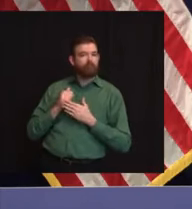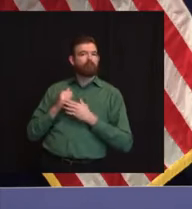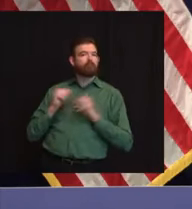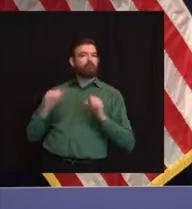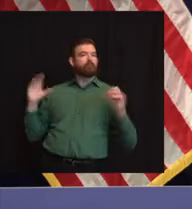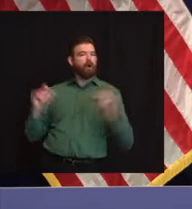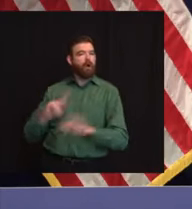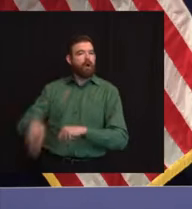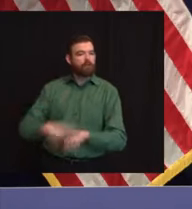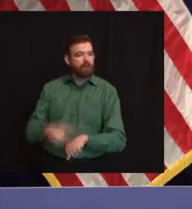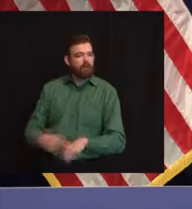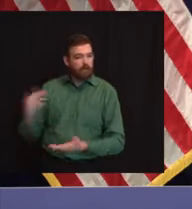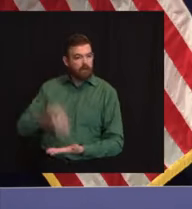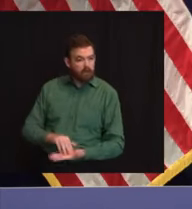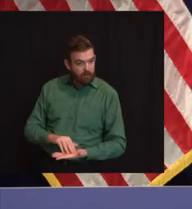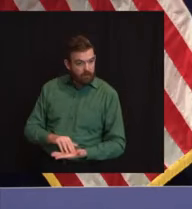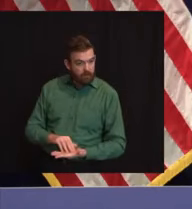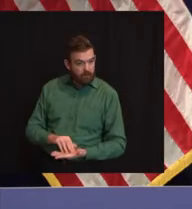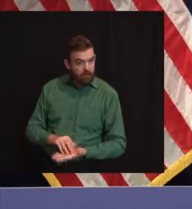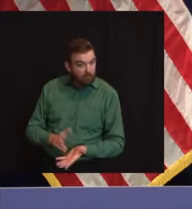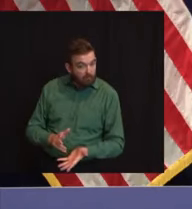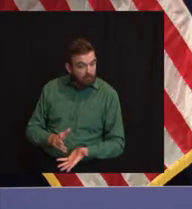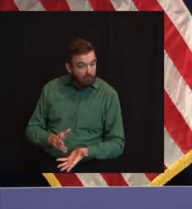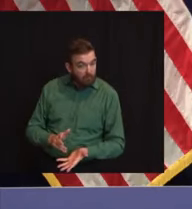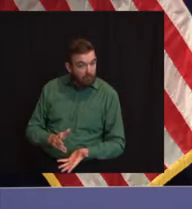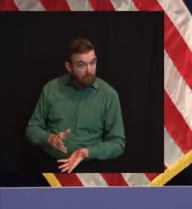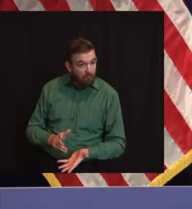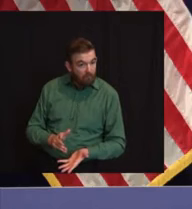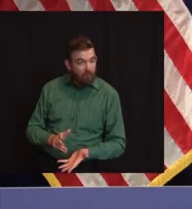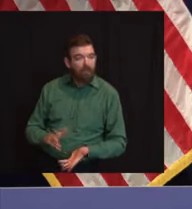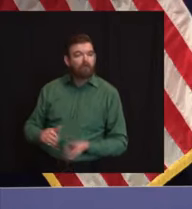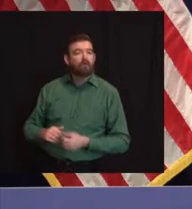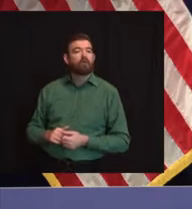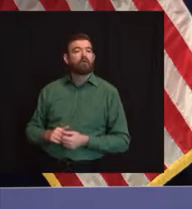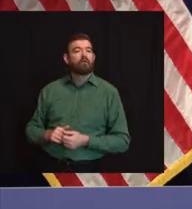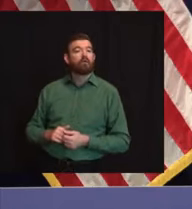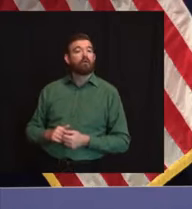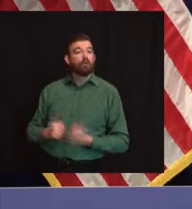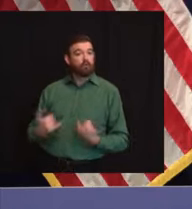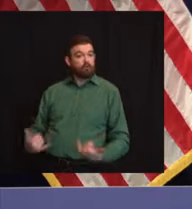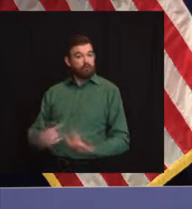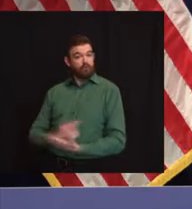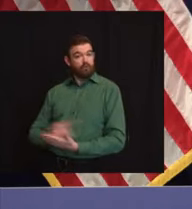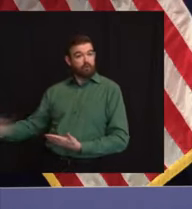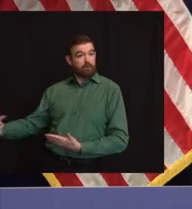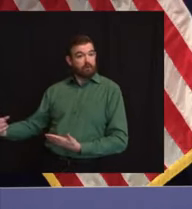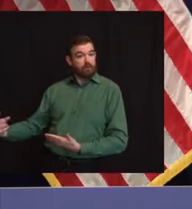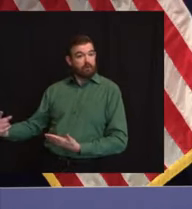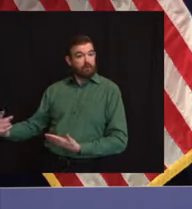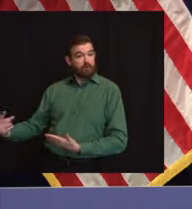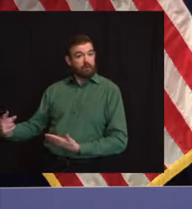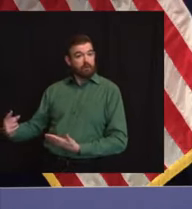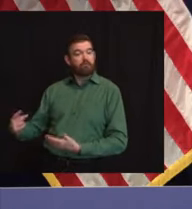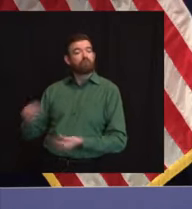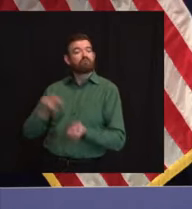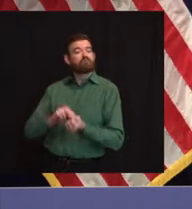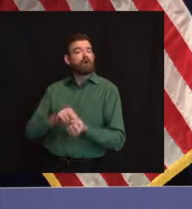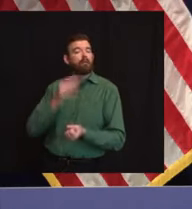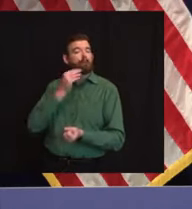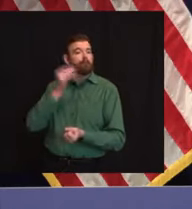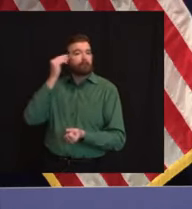care? And Governor, this week you talking about long-term care facilities, you said the standards and protocols, the